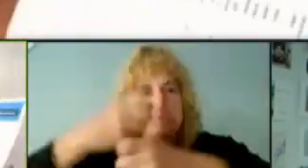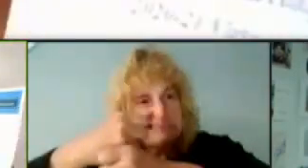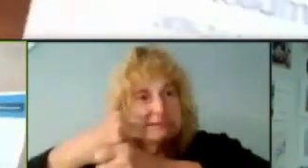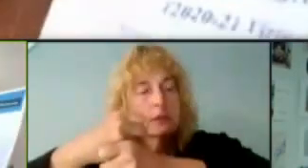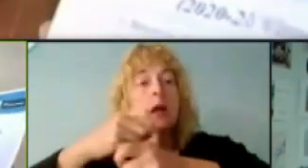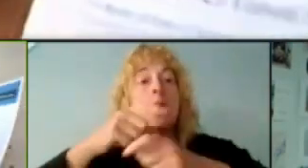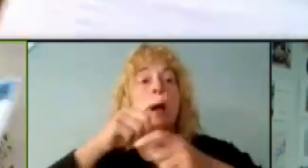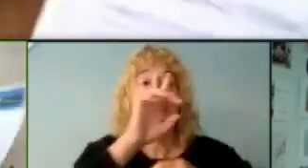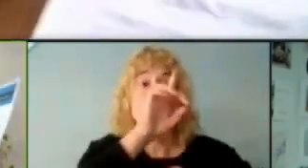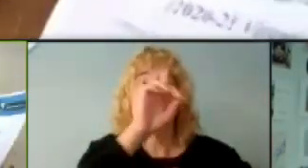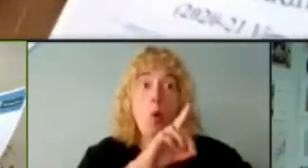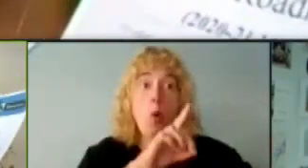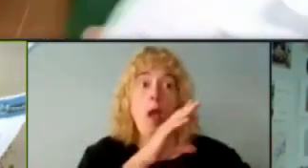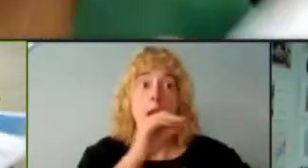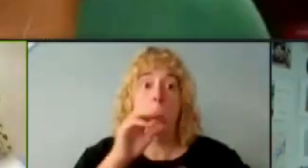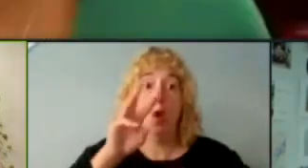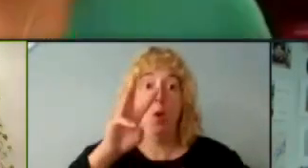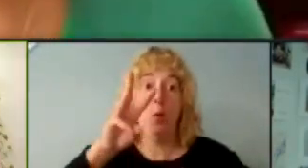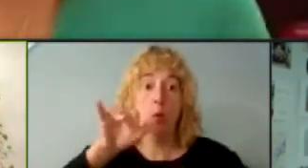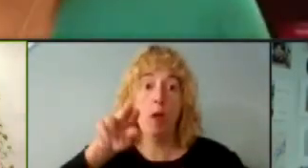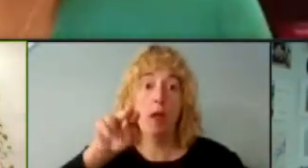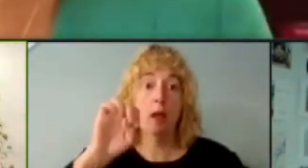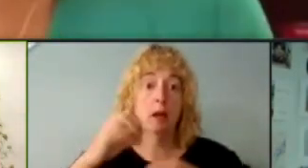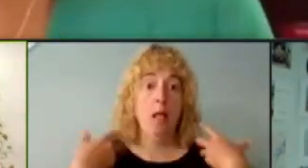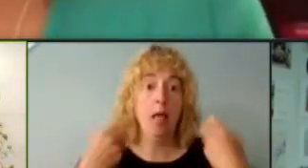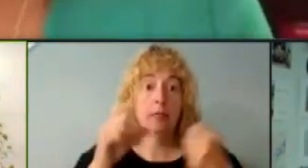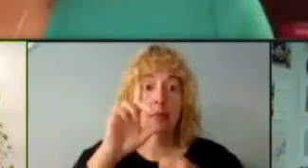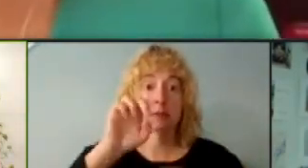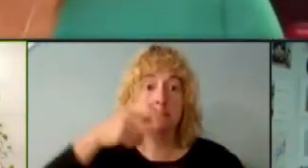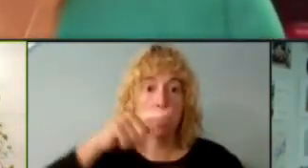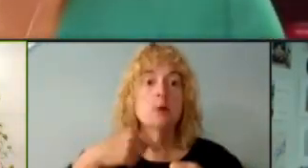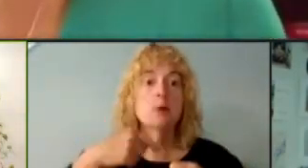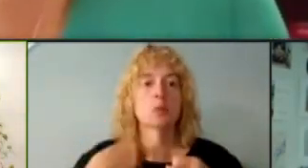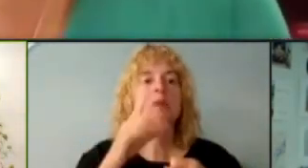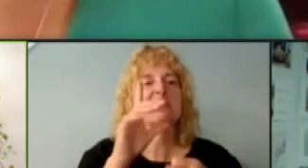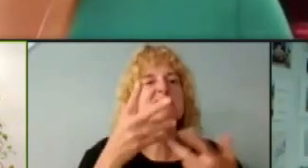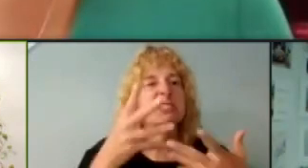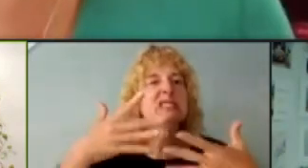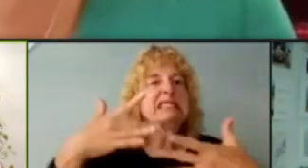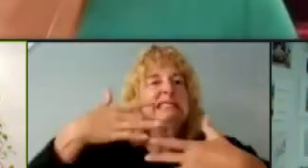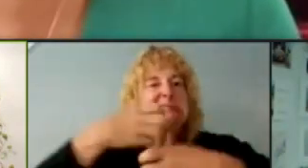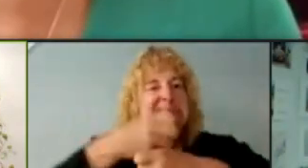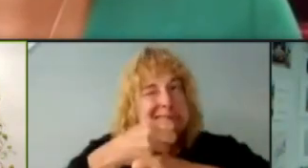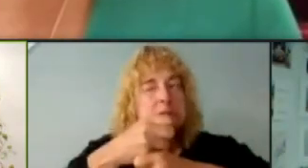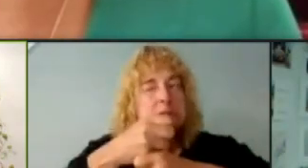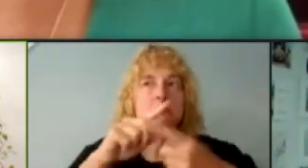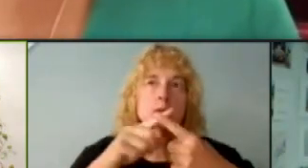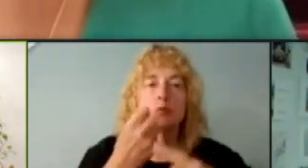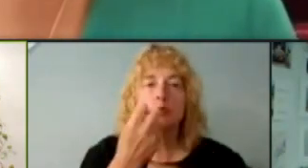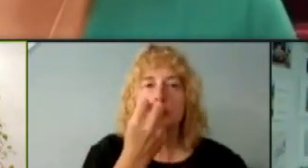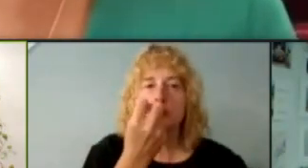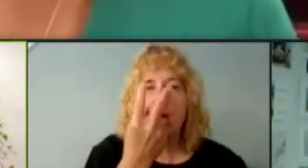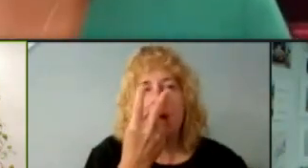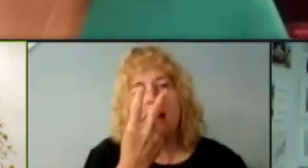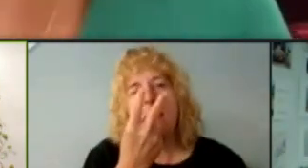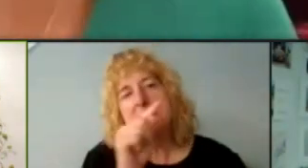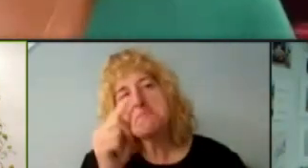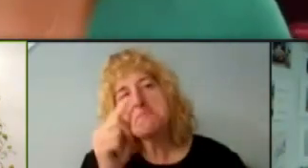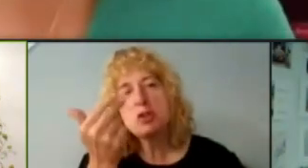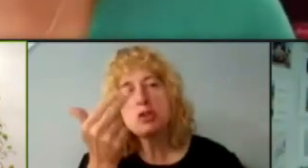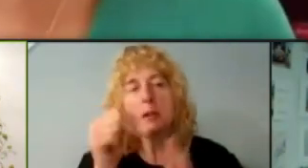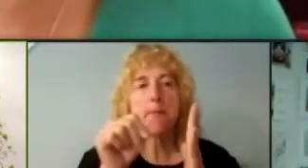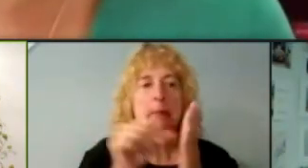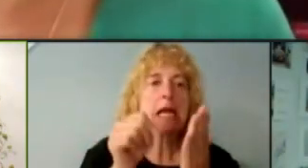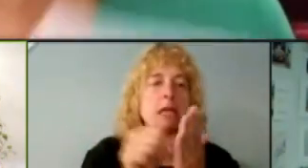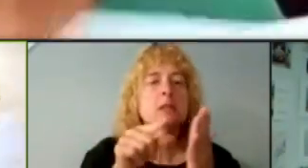put together, as I mentioned, a virtual binder, and it's about, I think, 12 or 13 pages. And it provides some